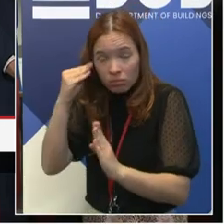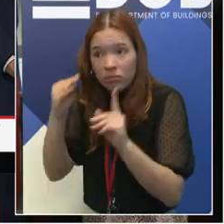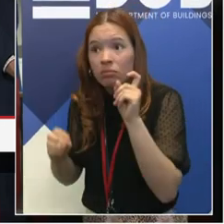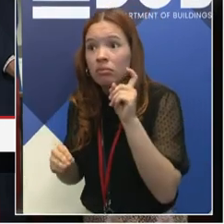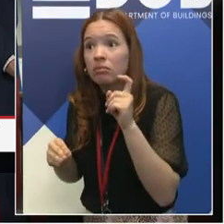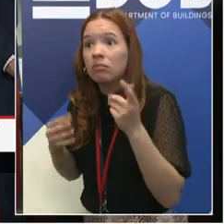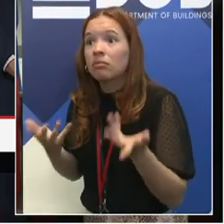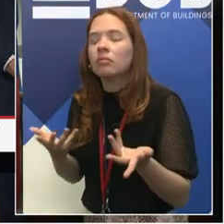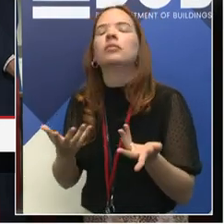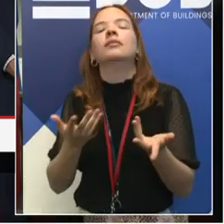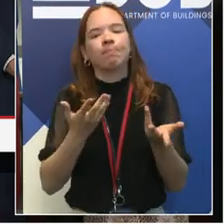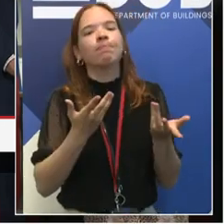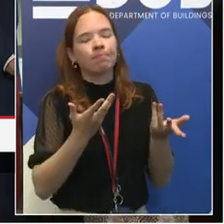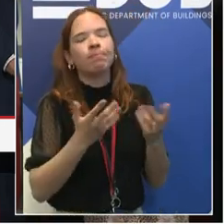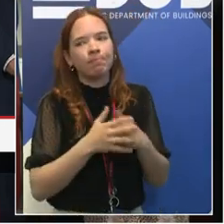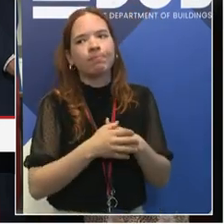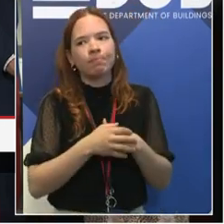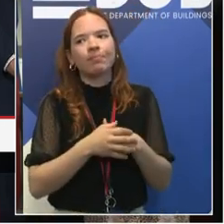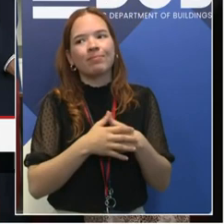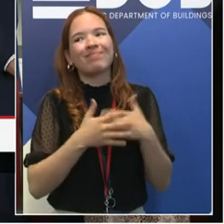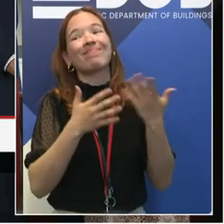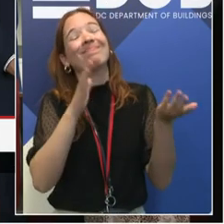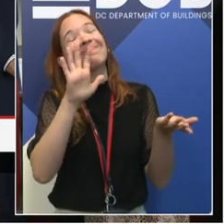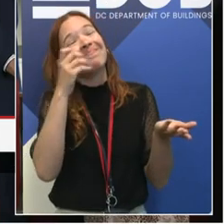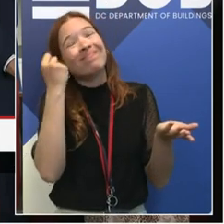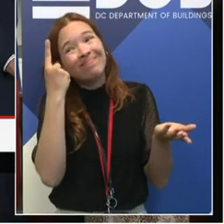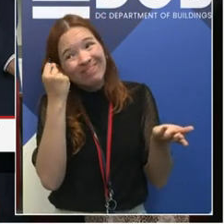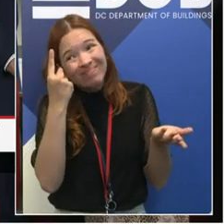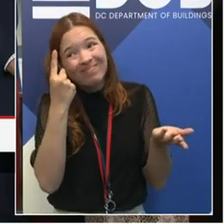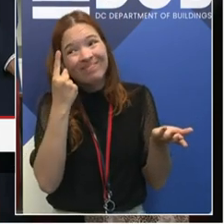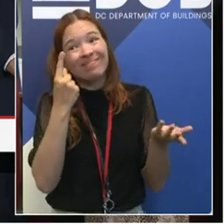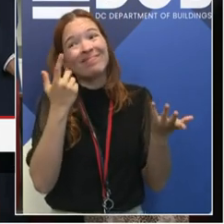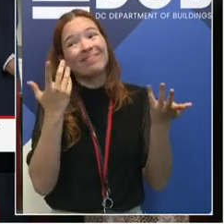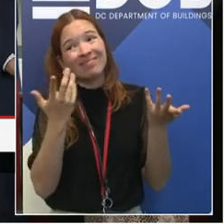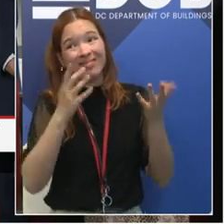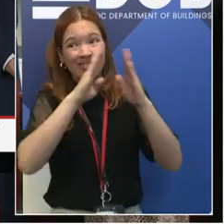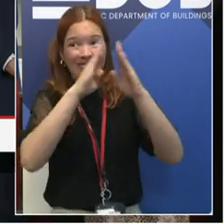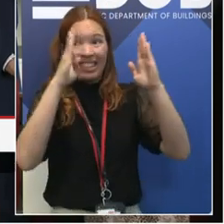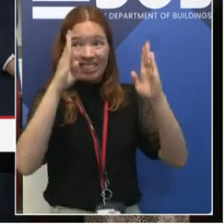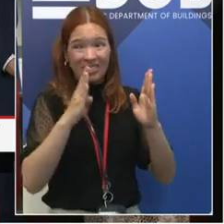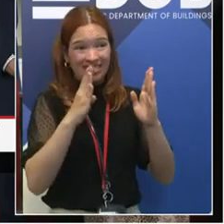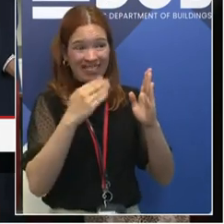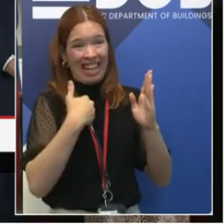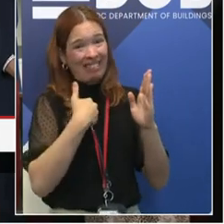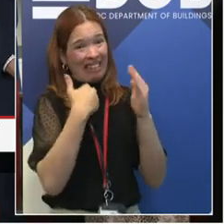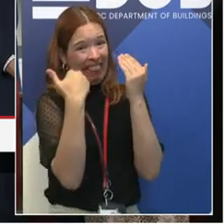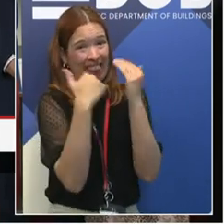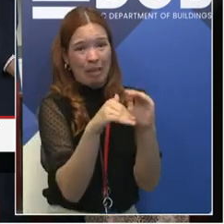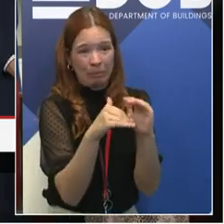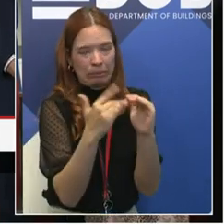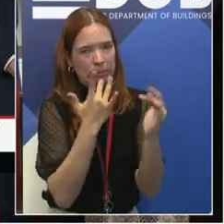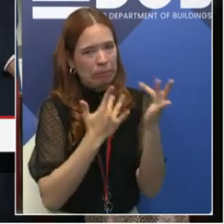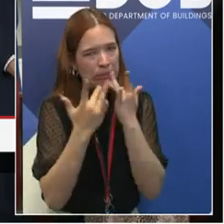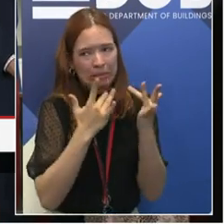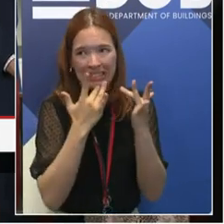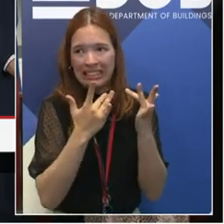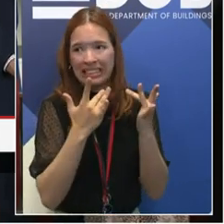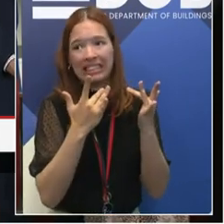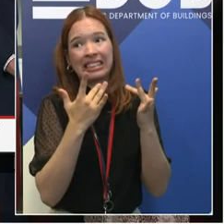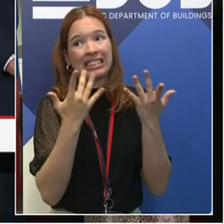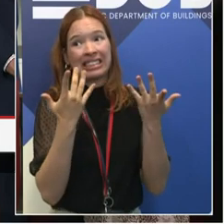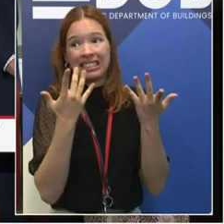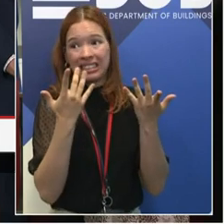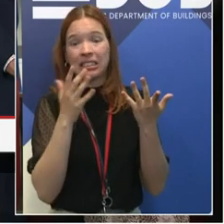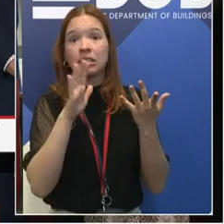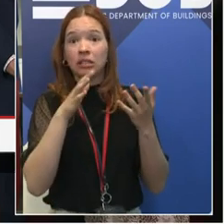have unlimited space for DC residents or from people who are seeking asylum from other countries. We do not.